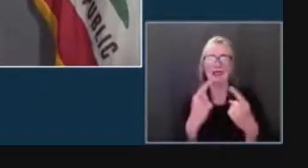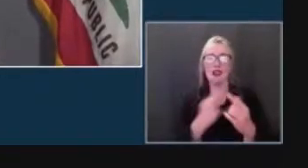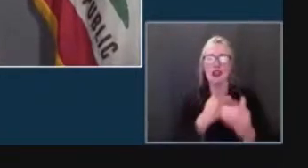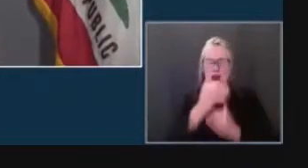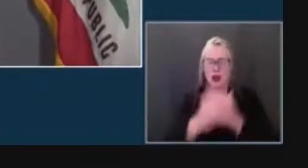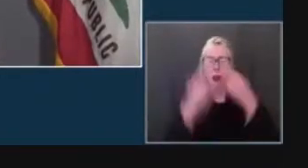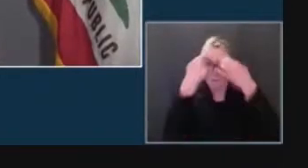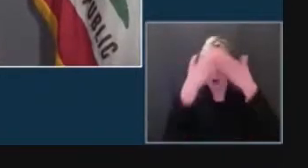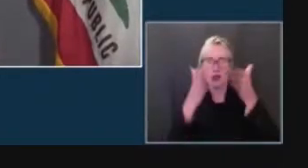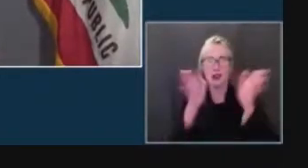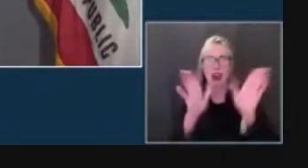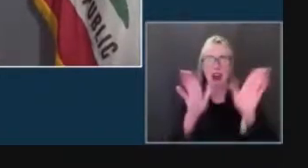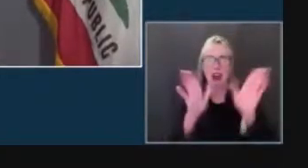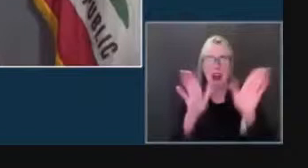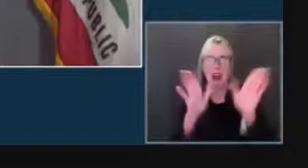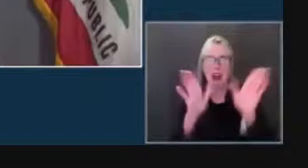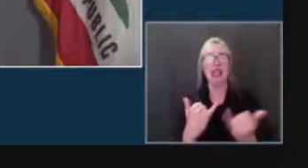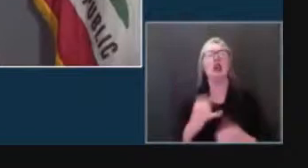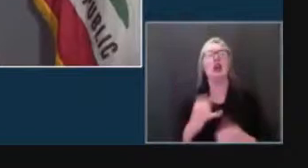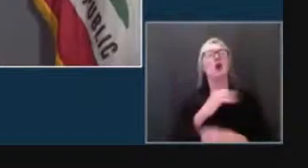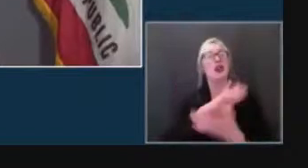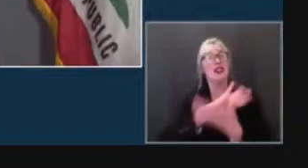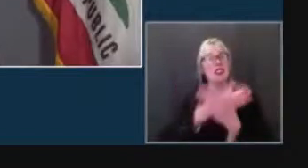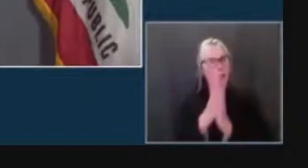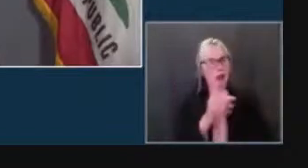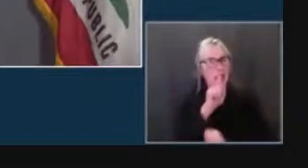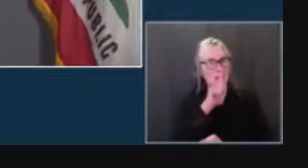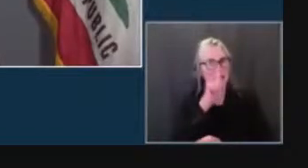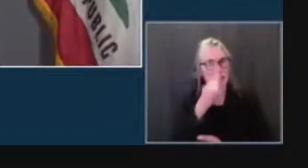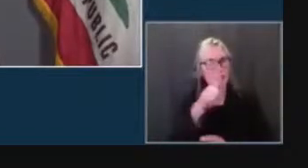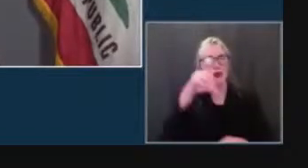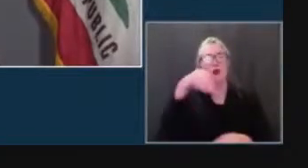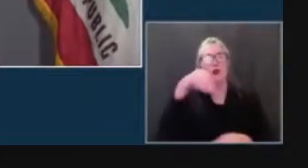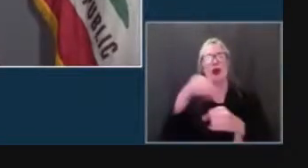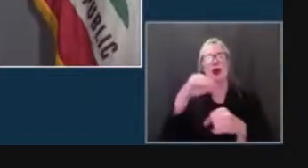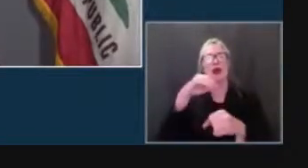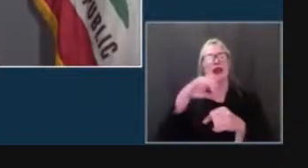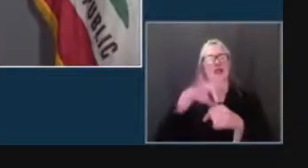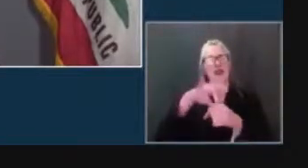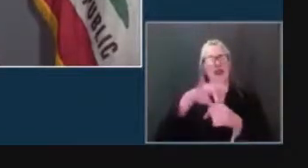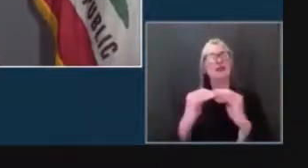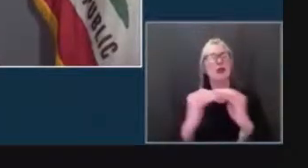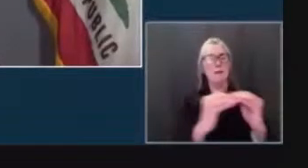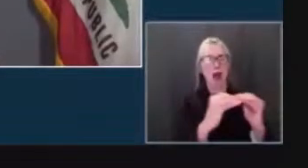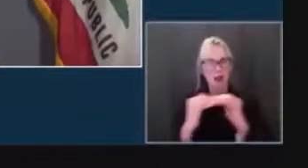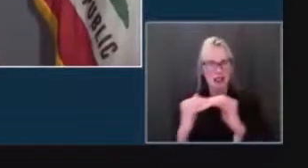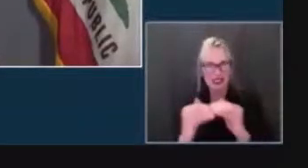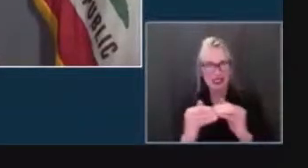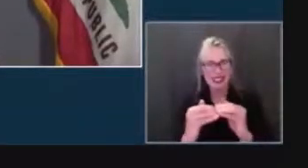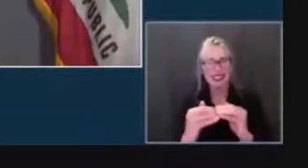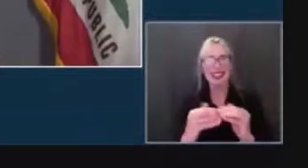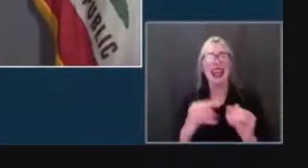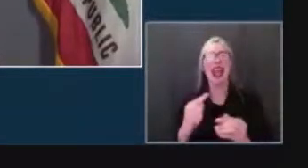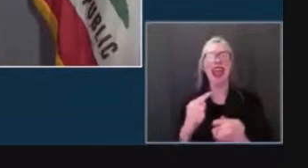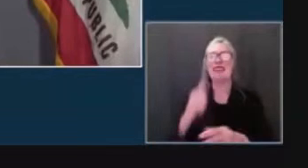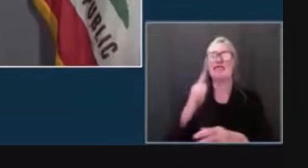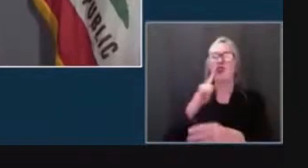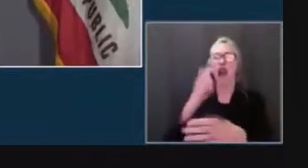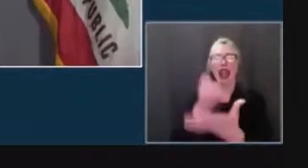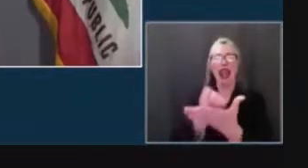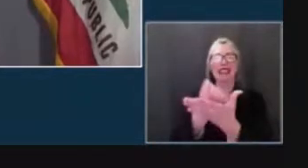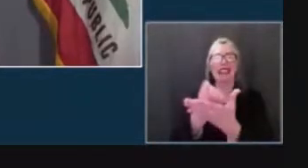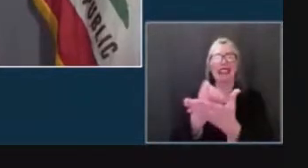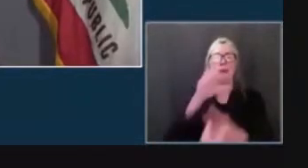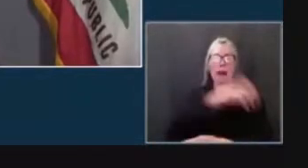for, a true democracy in our communities and in our economic power for Anabela and for Delia and for millions of